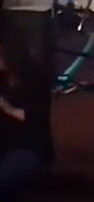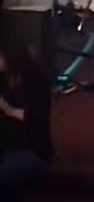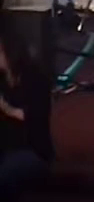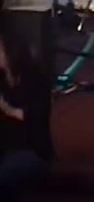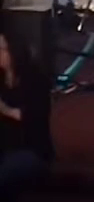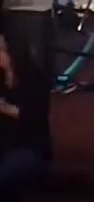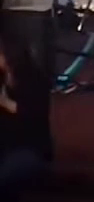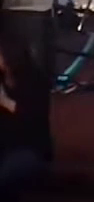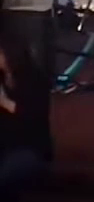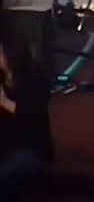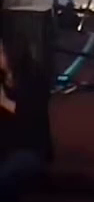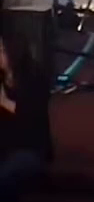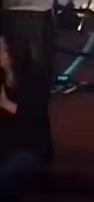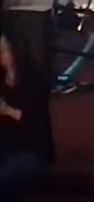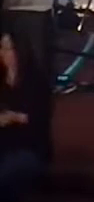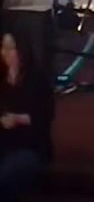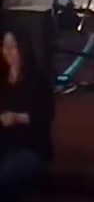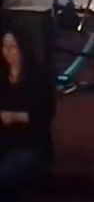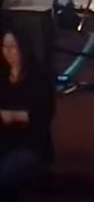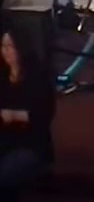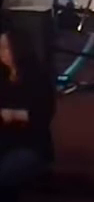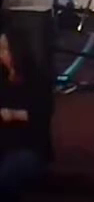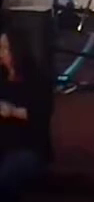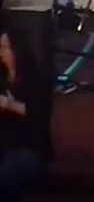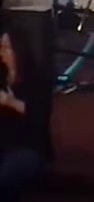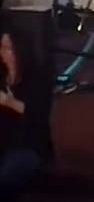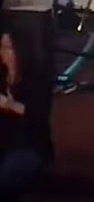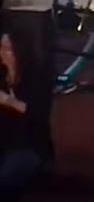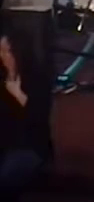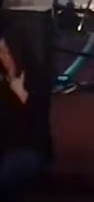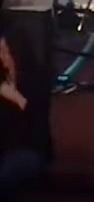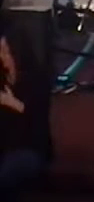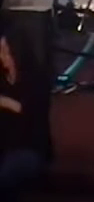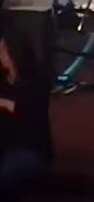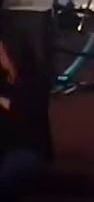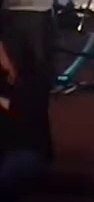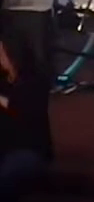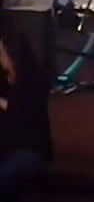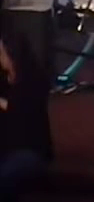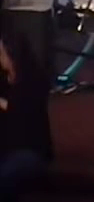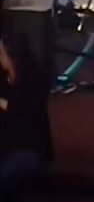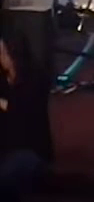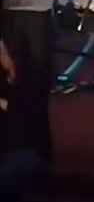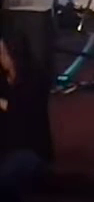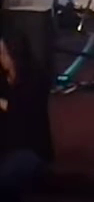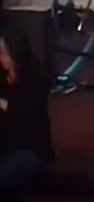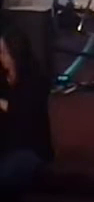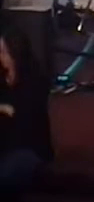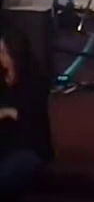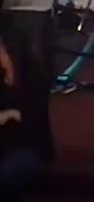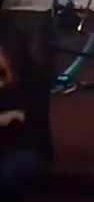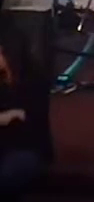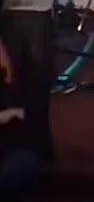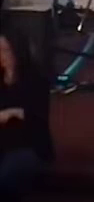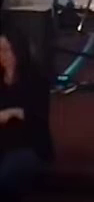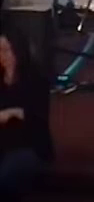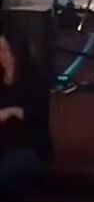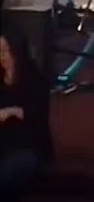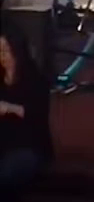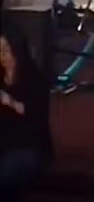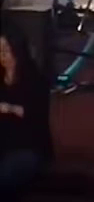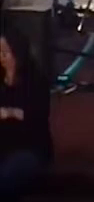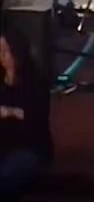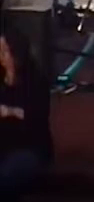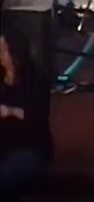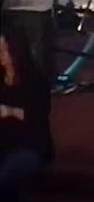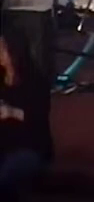You know, I would love to have a church. I would love to have a church where I am not the only person